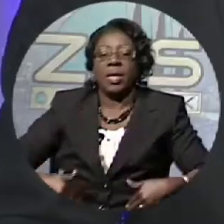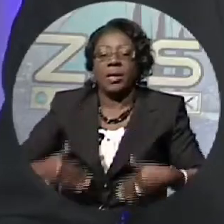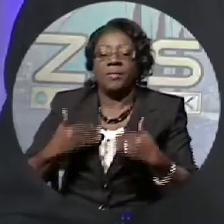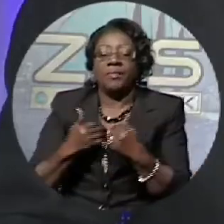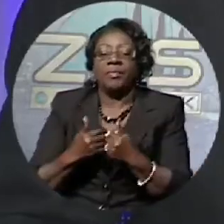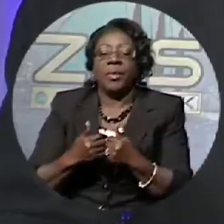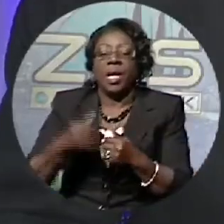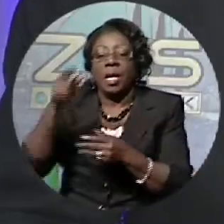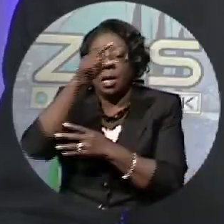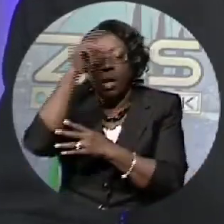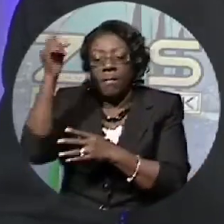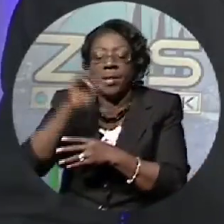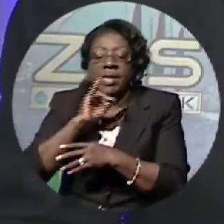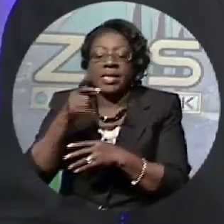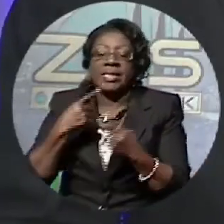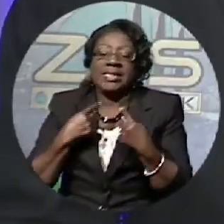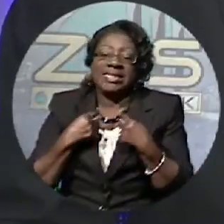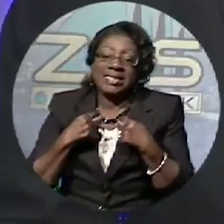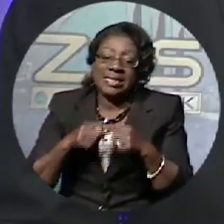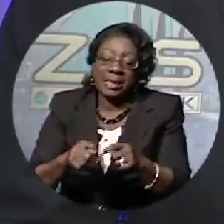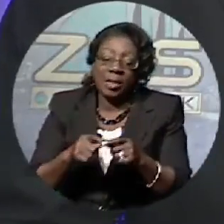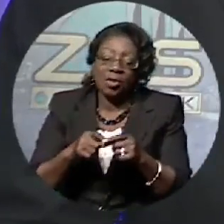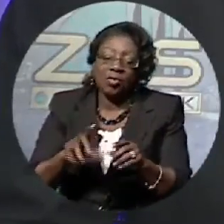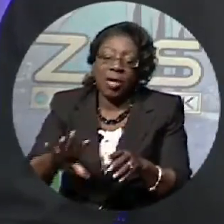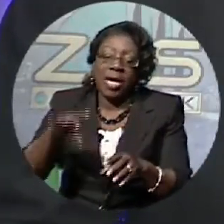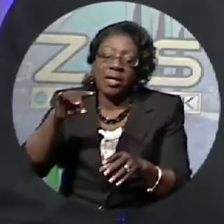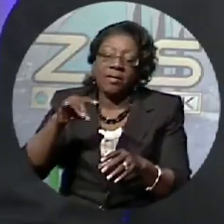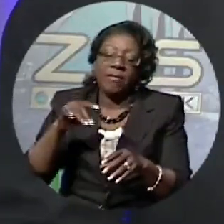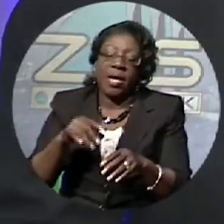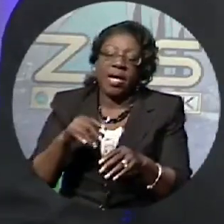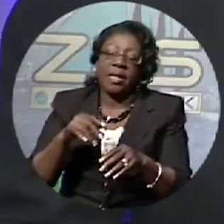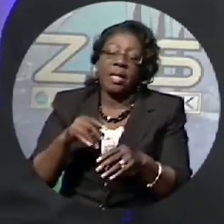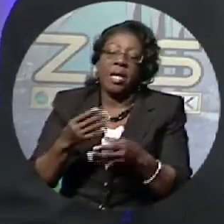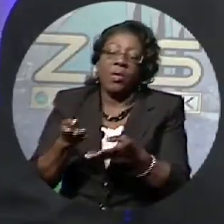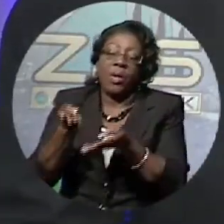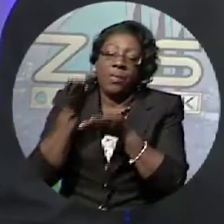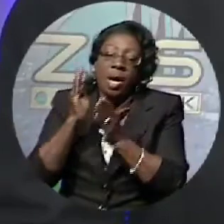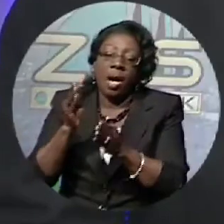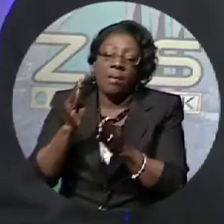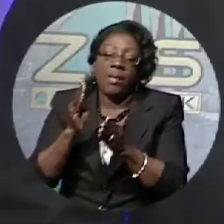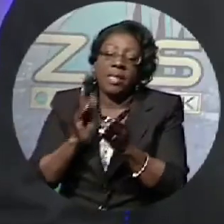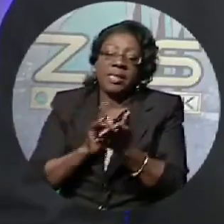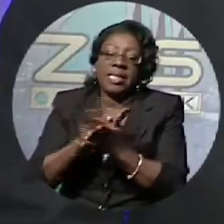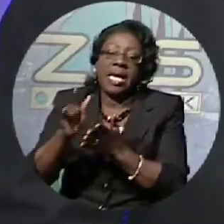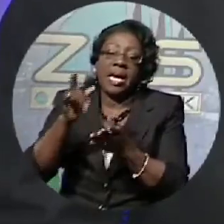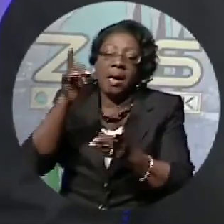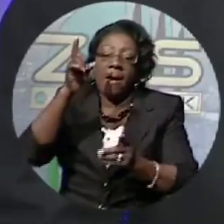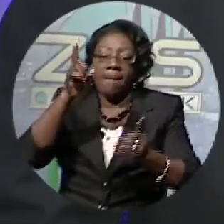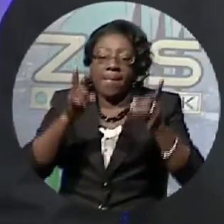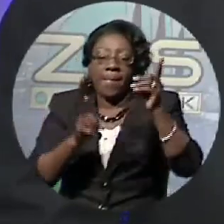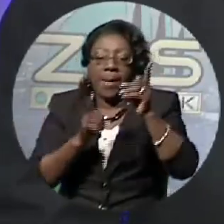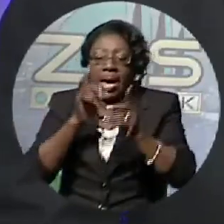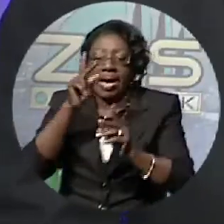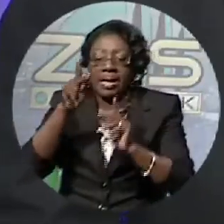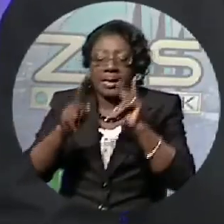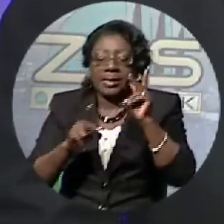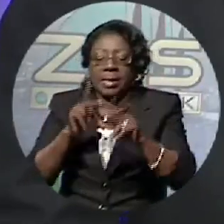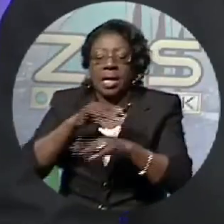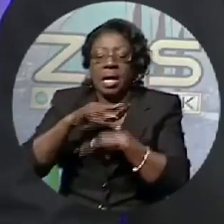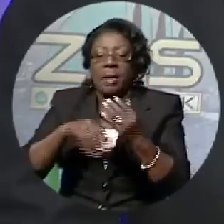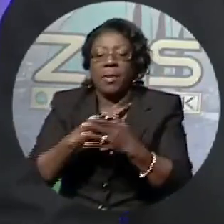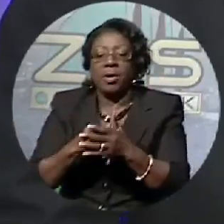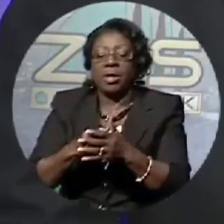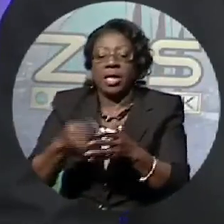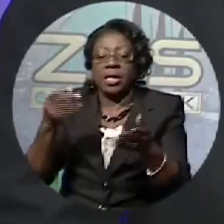Government is still seeking to come to an amicable resolve with Bahamasair pilots following contentious talks with the groups on its